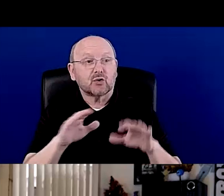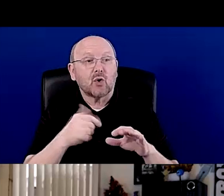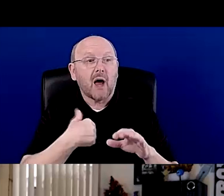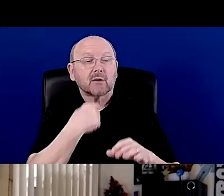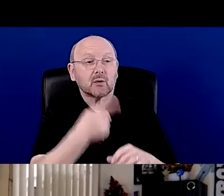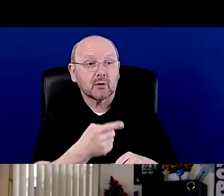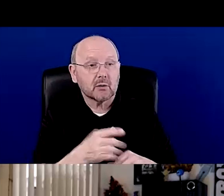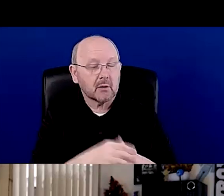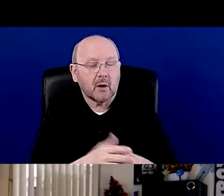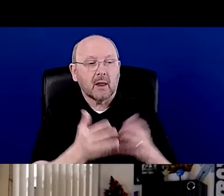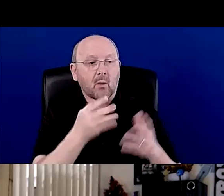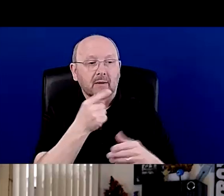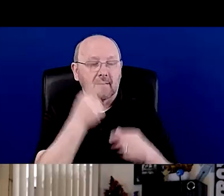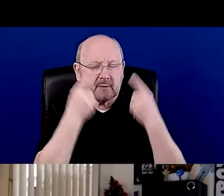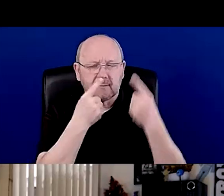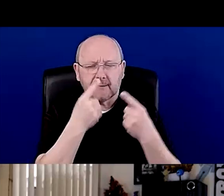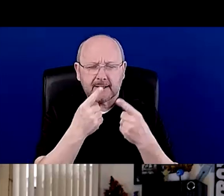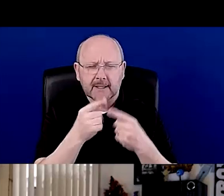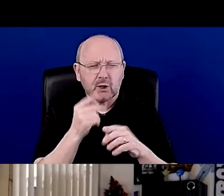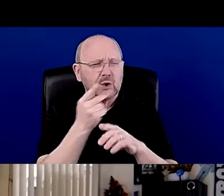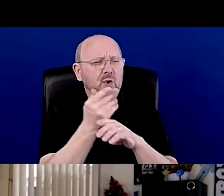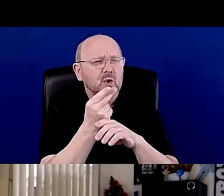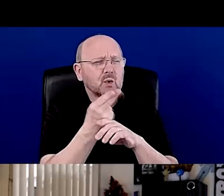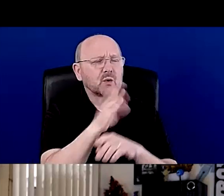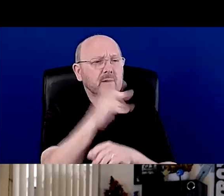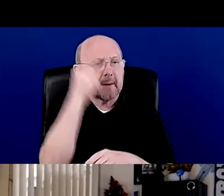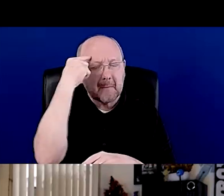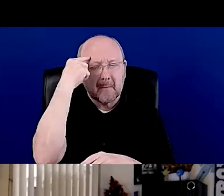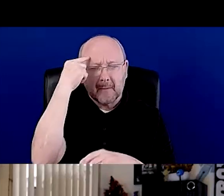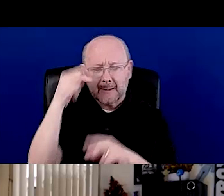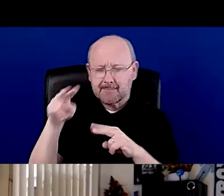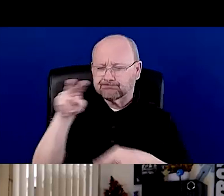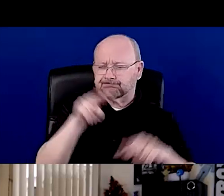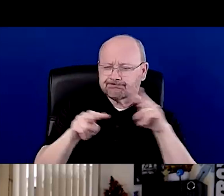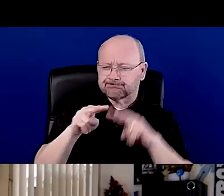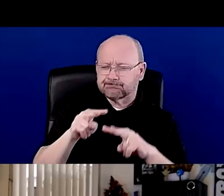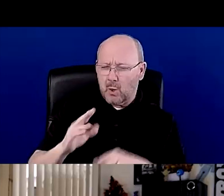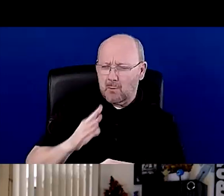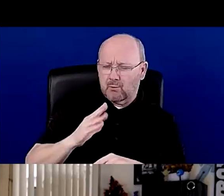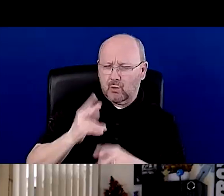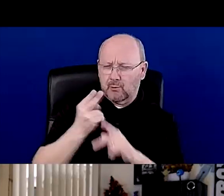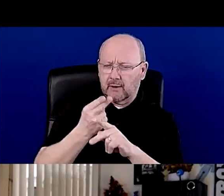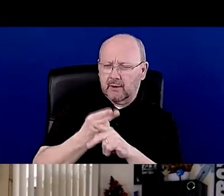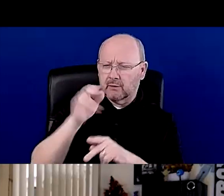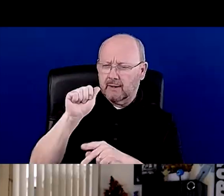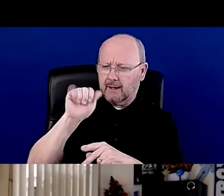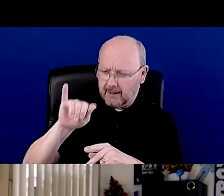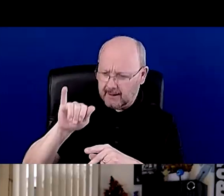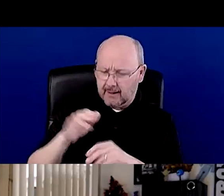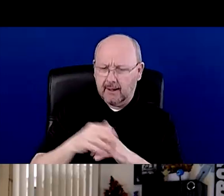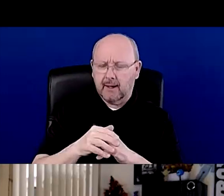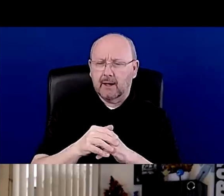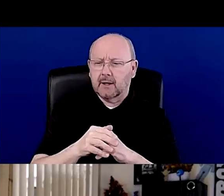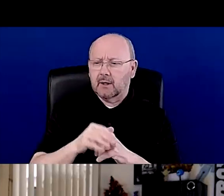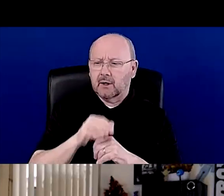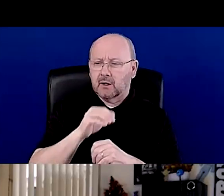think critically, including the use of this tool and the ethical use of this tool. And so I would say that you are not going to